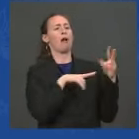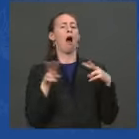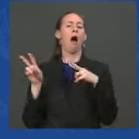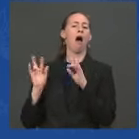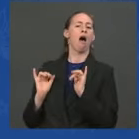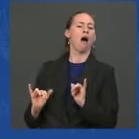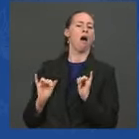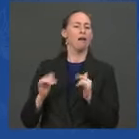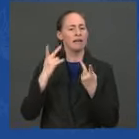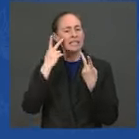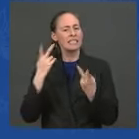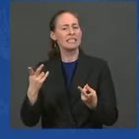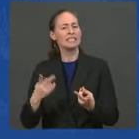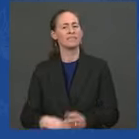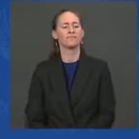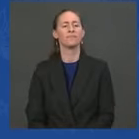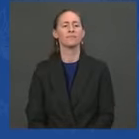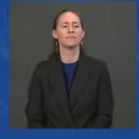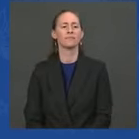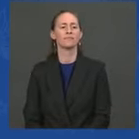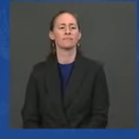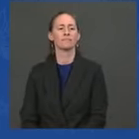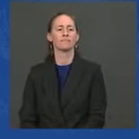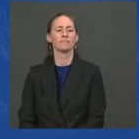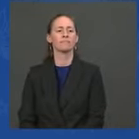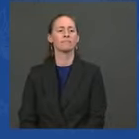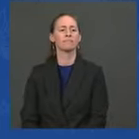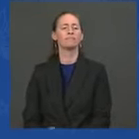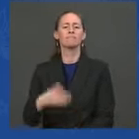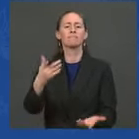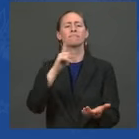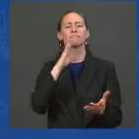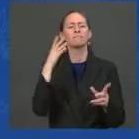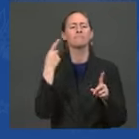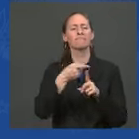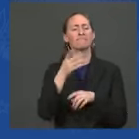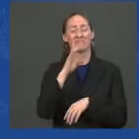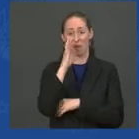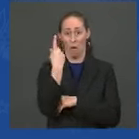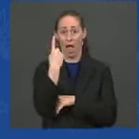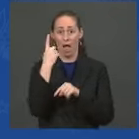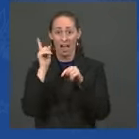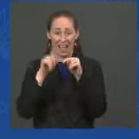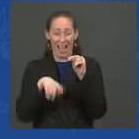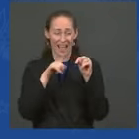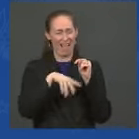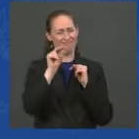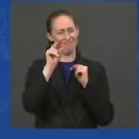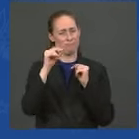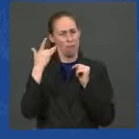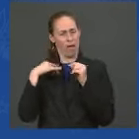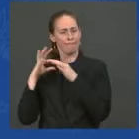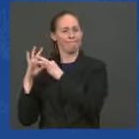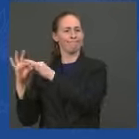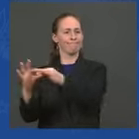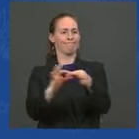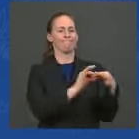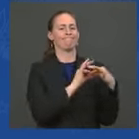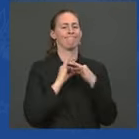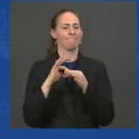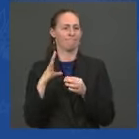And given us that half a chance, there's not a single solitary thing that we can achieve if we do it